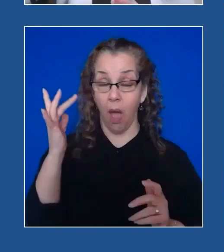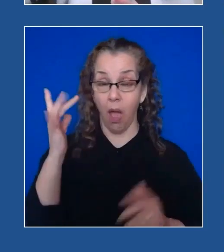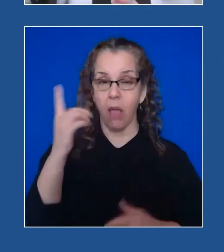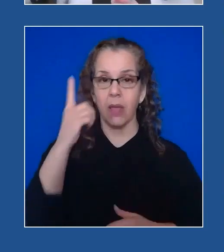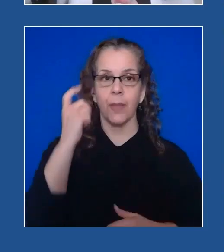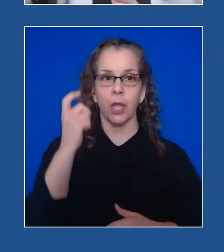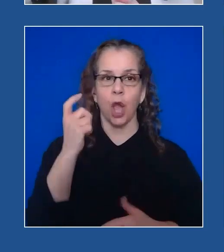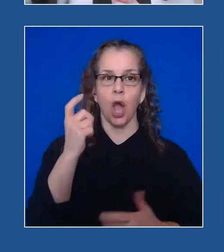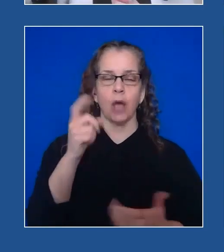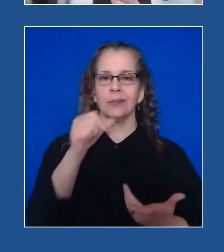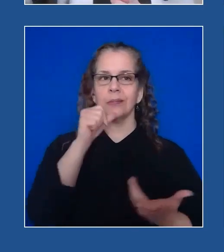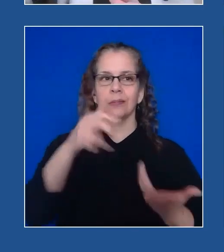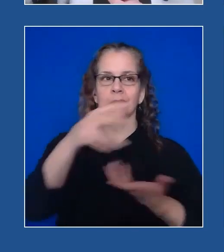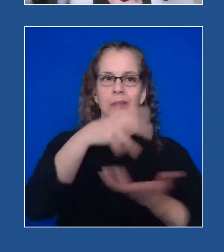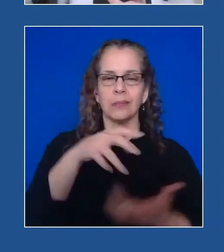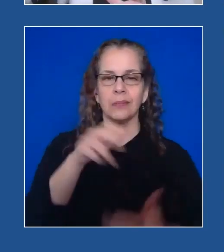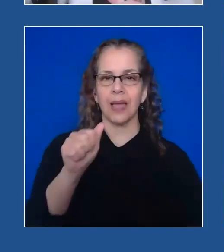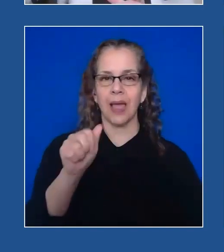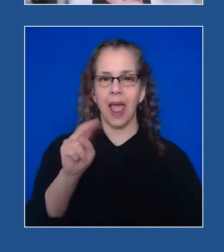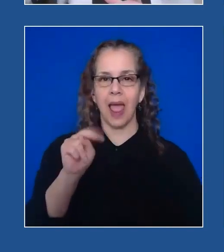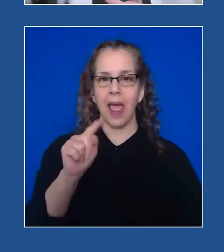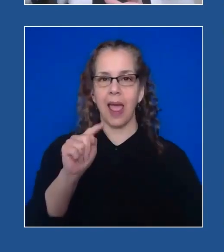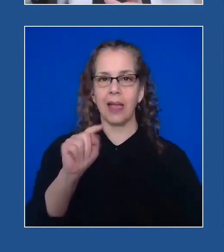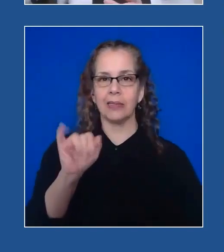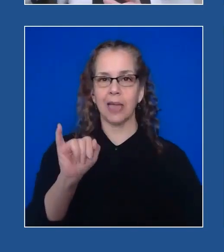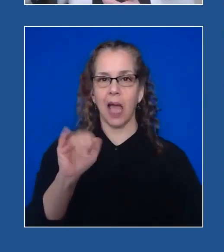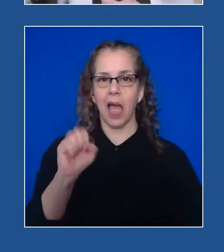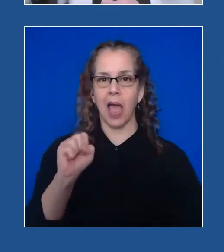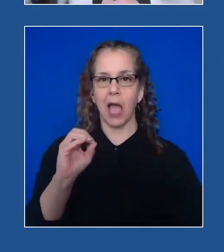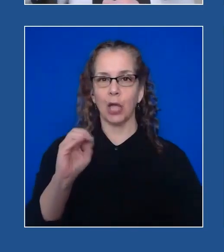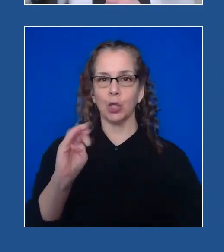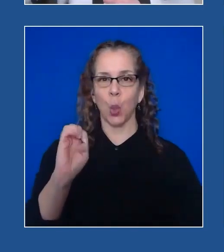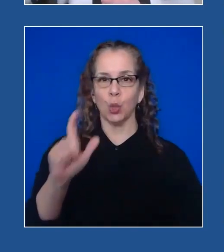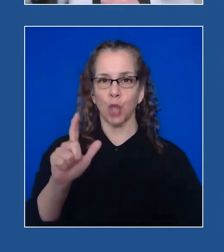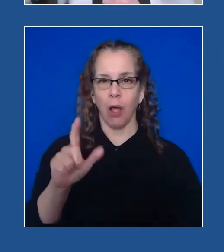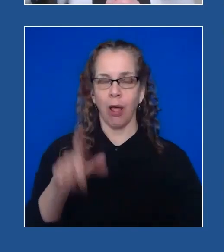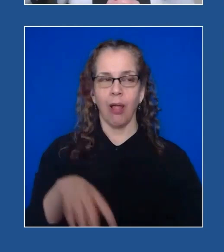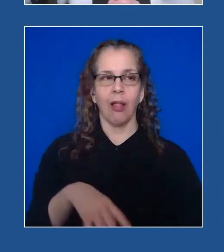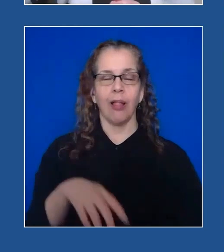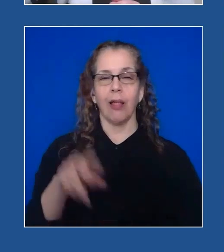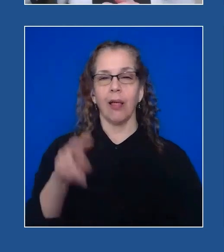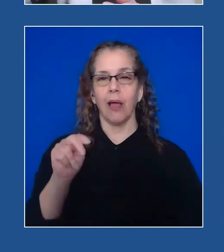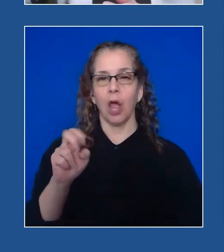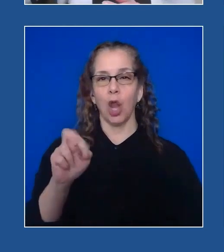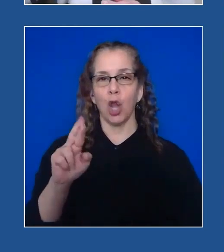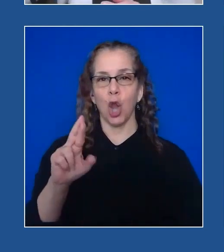antisocial personality disorder or traits, or narcissistic personality disorder and traits.